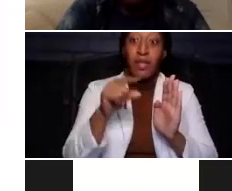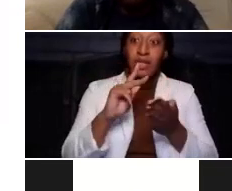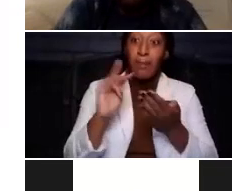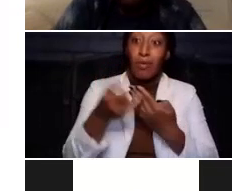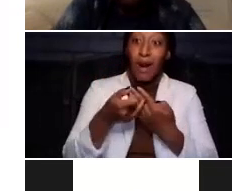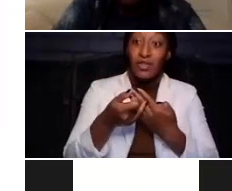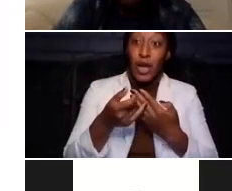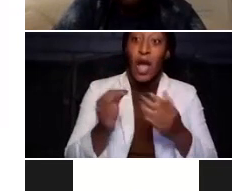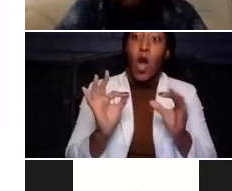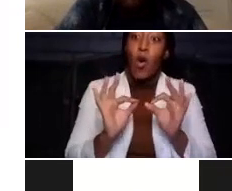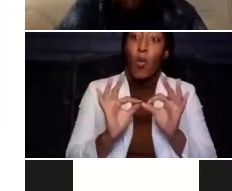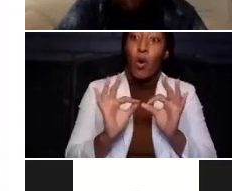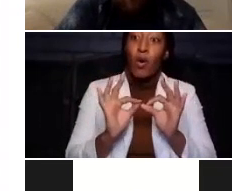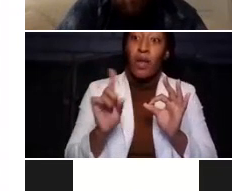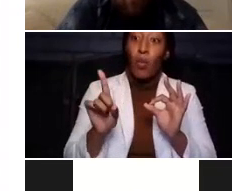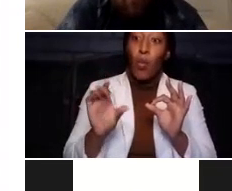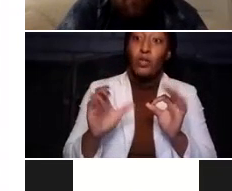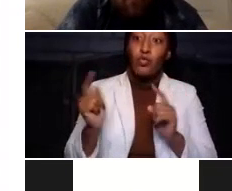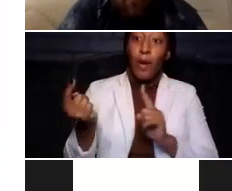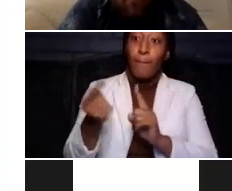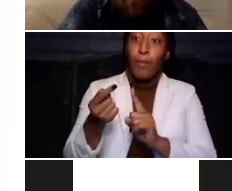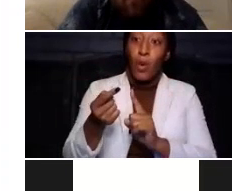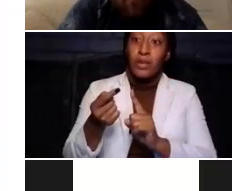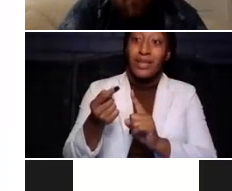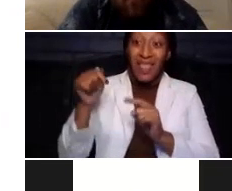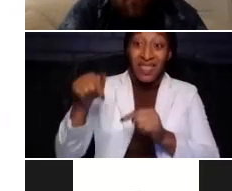turn it in to me this weekend, it's due on the 17th.